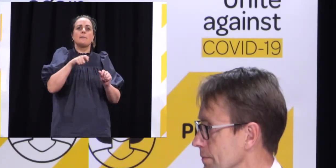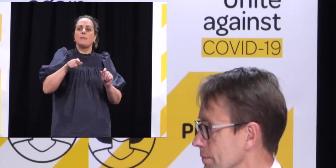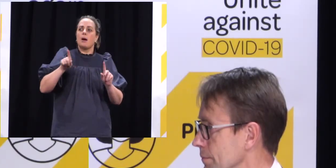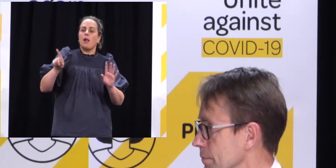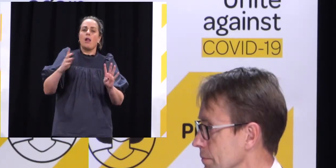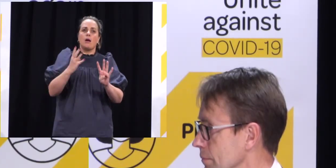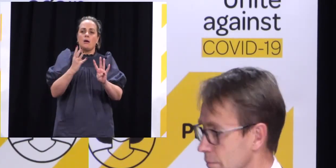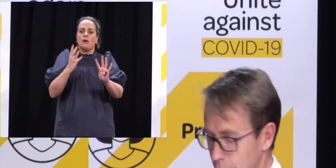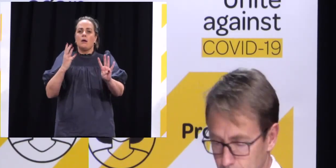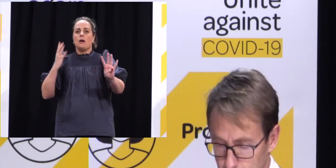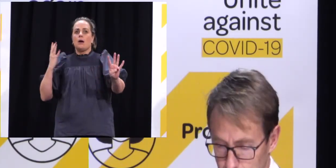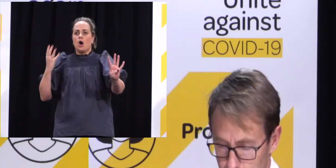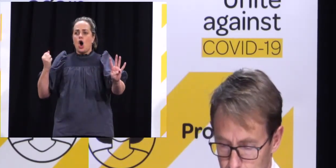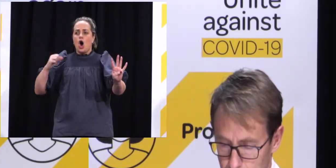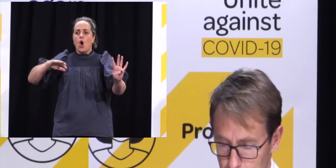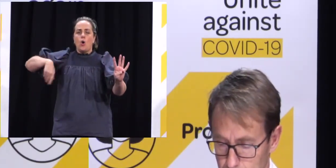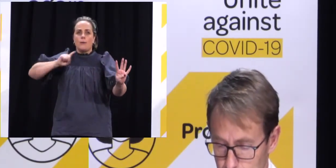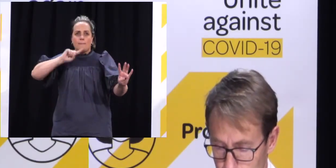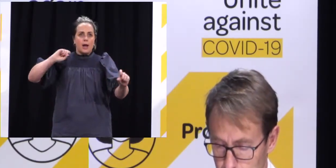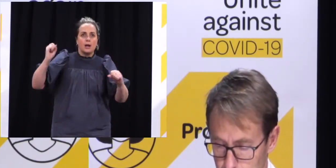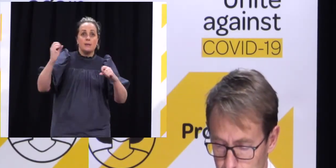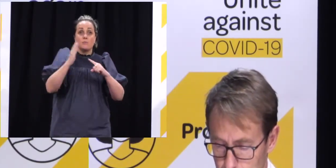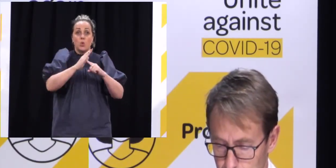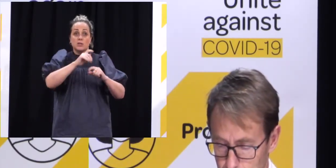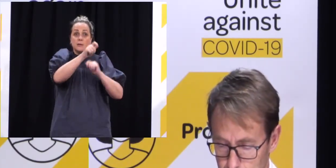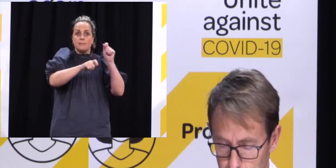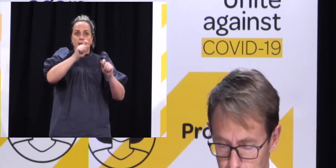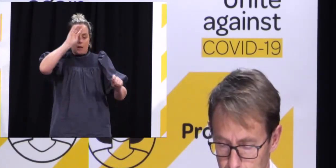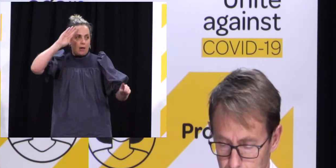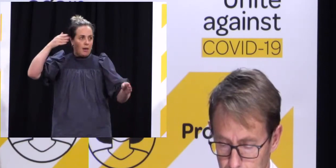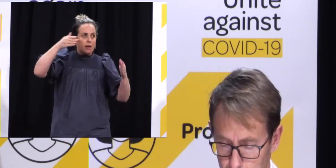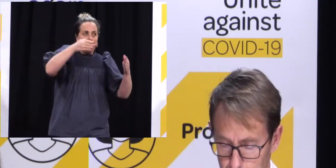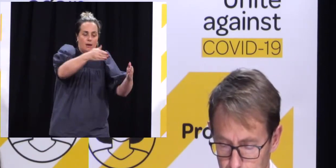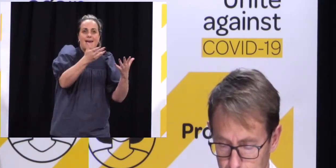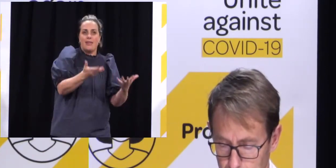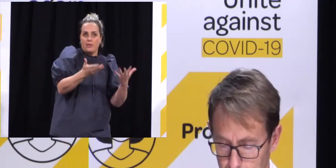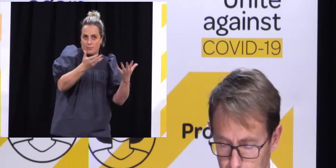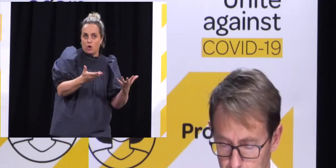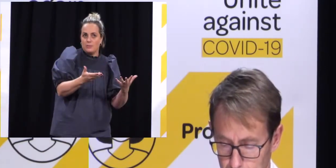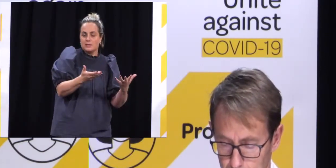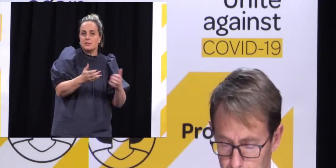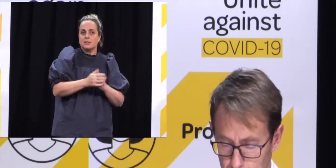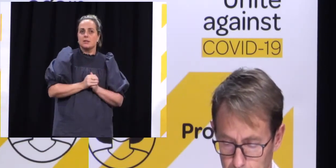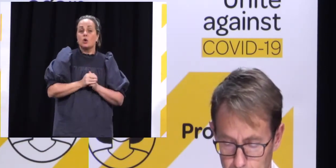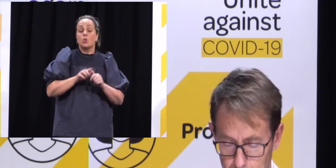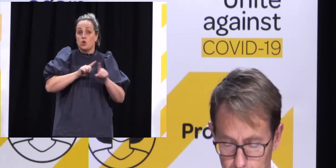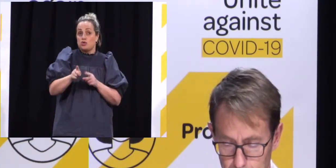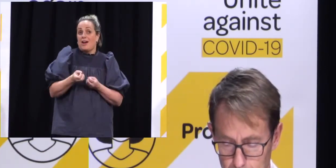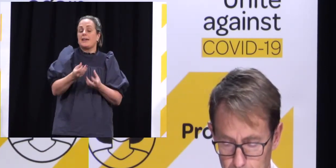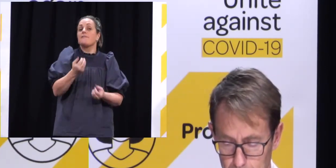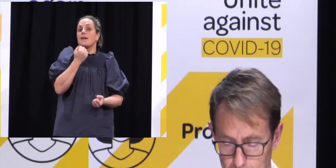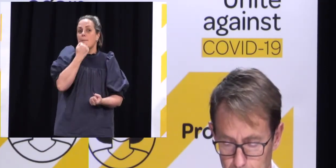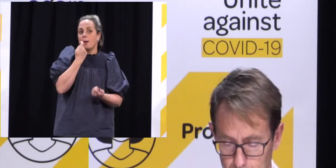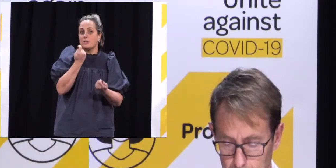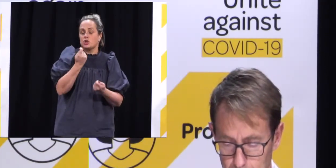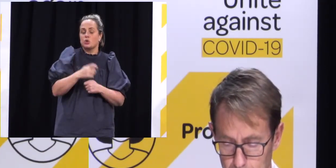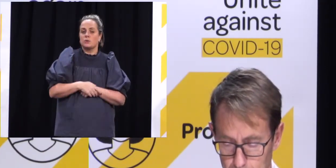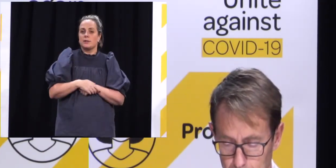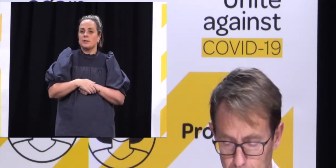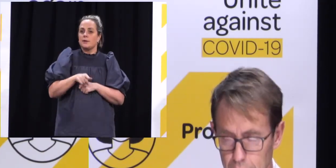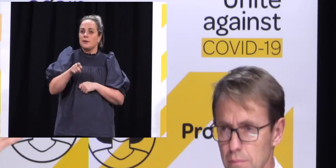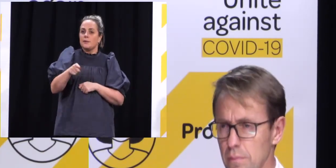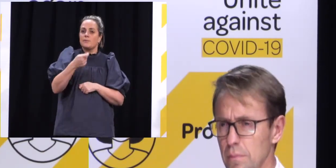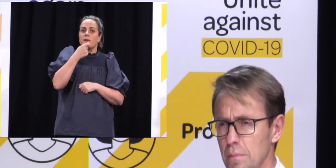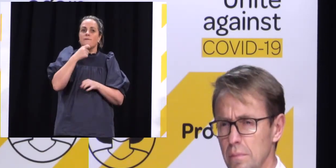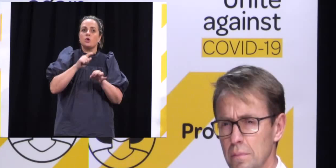really cautious, and some that they really need to prioritise, and they're undertaking that work as well. We'll see if we can get some numbers for you. Just on the Crowne Joe. Plaza. Just a few